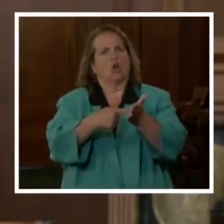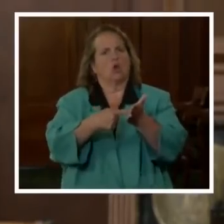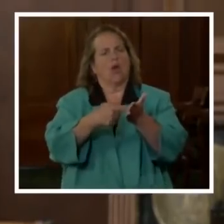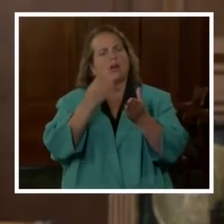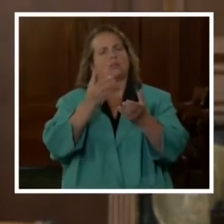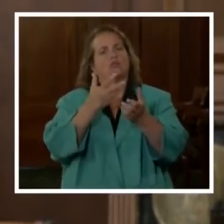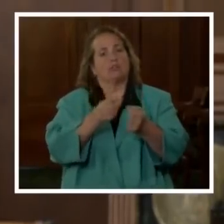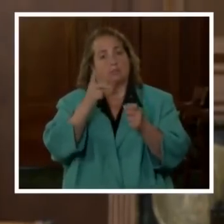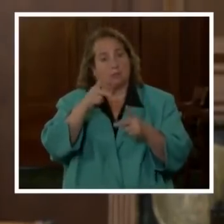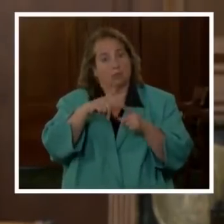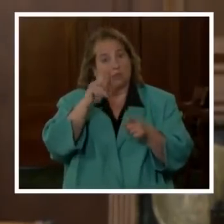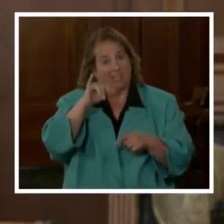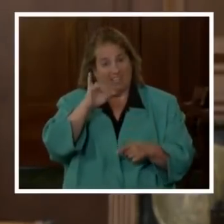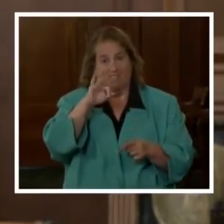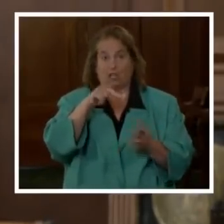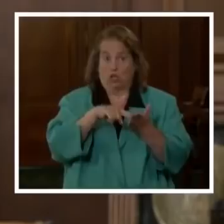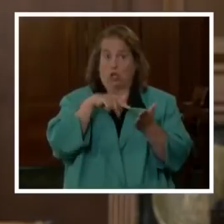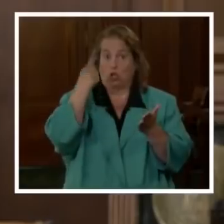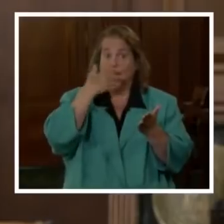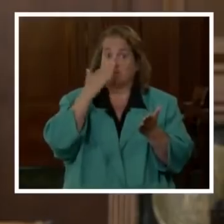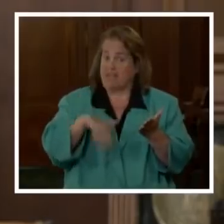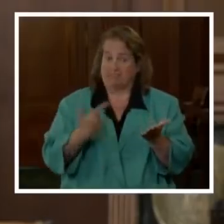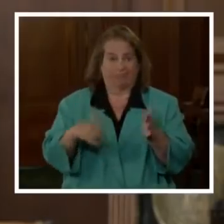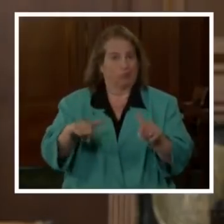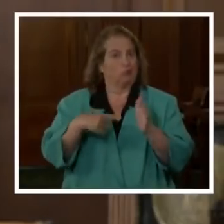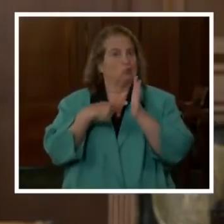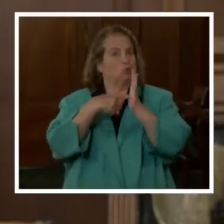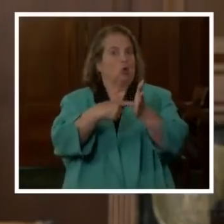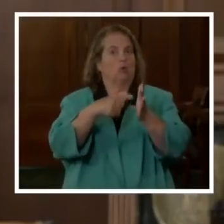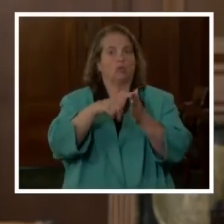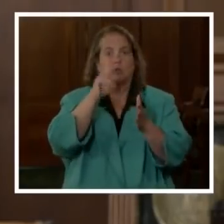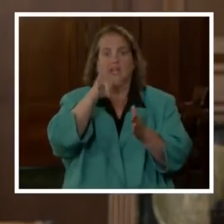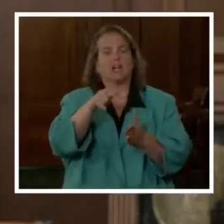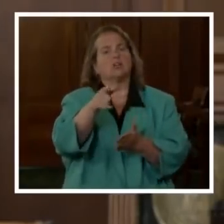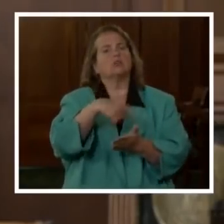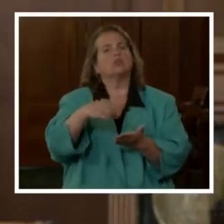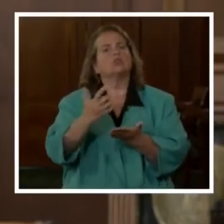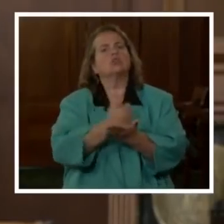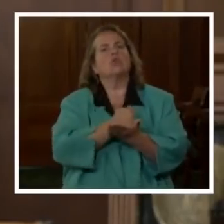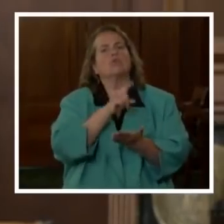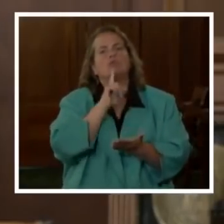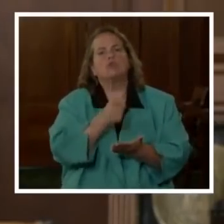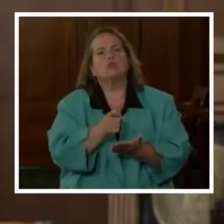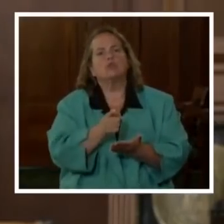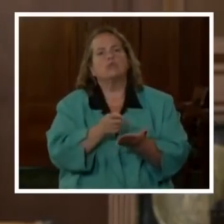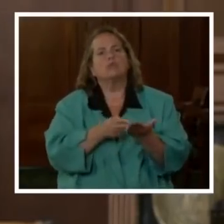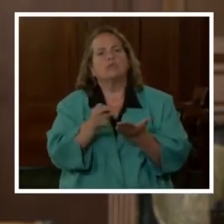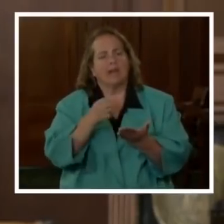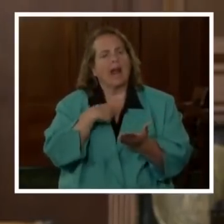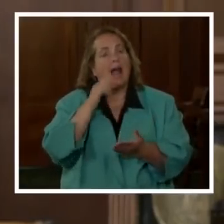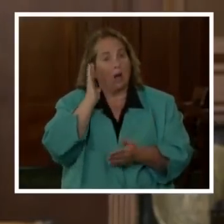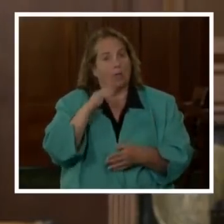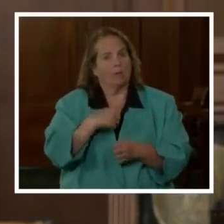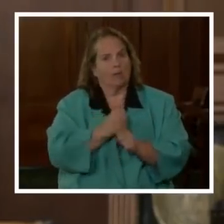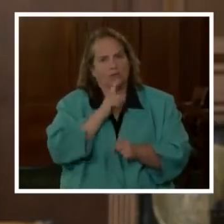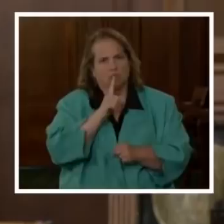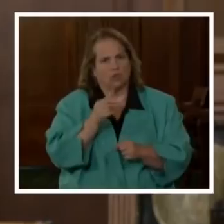If it looks bad, you still show it to them. They deserve the truth, and I'm going to make sure that happens.